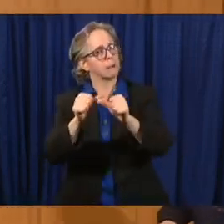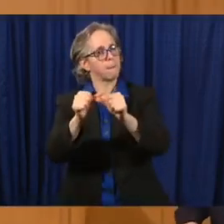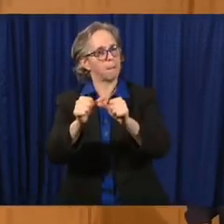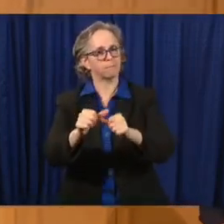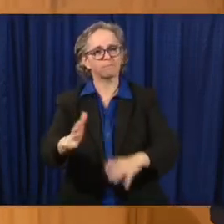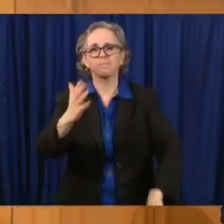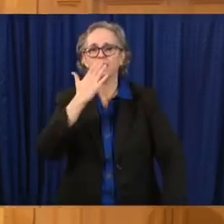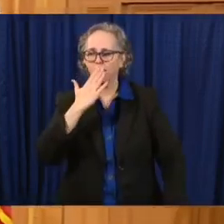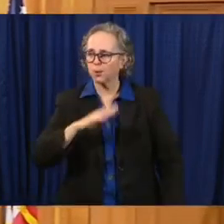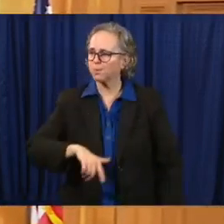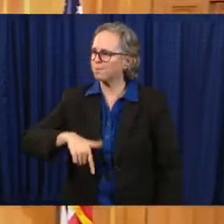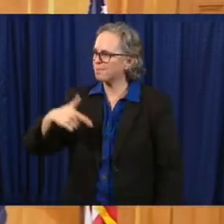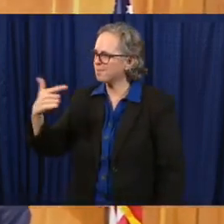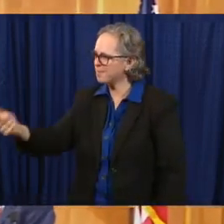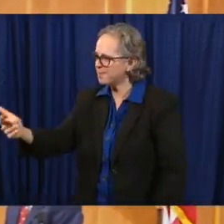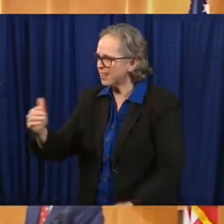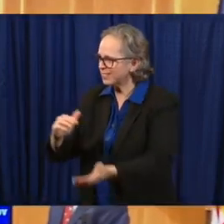Acton.